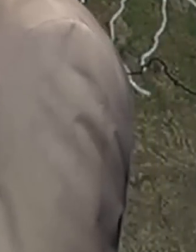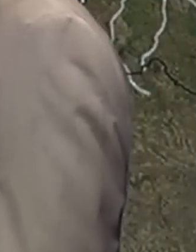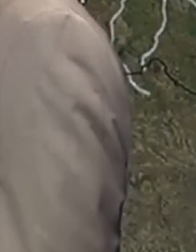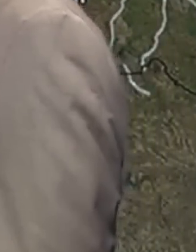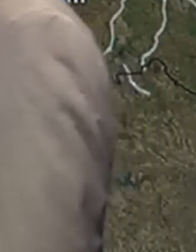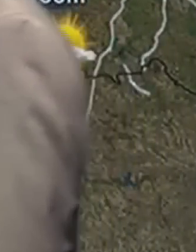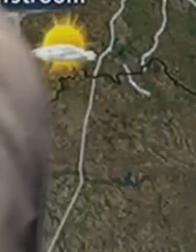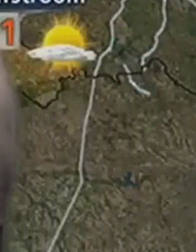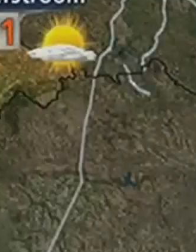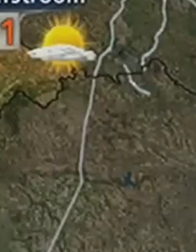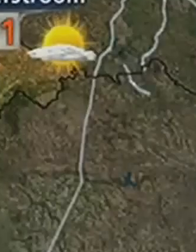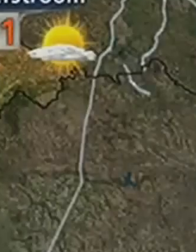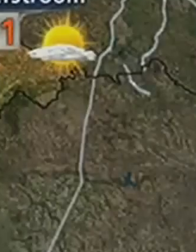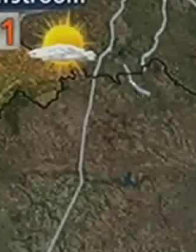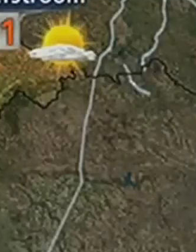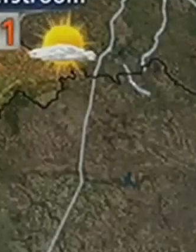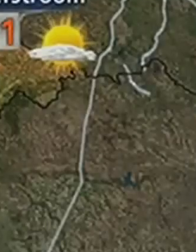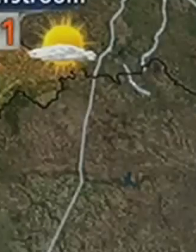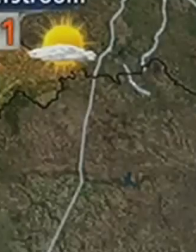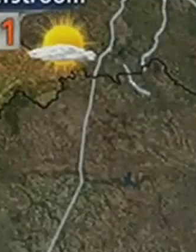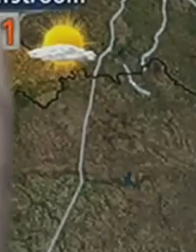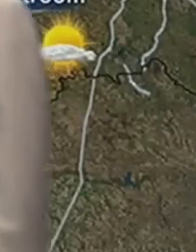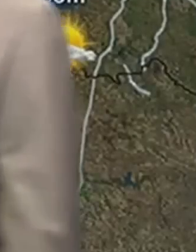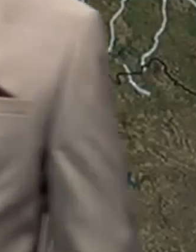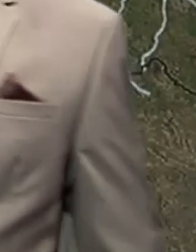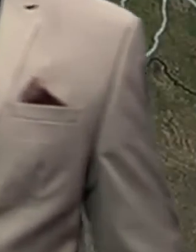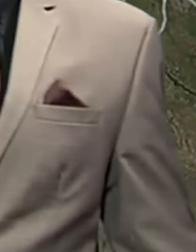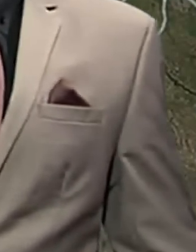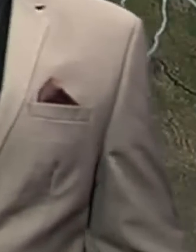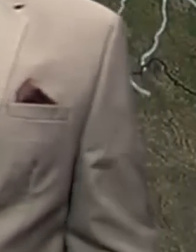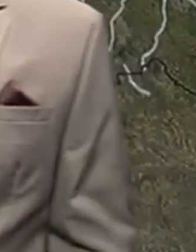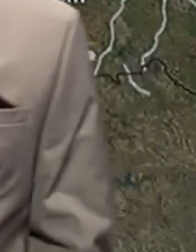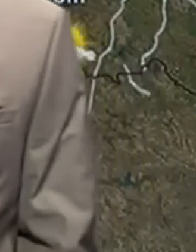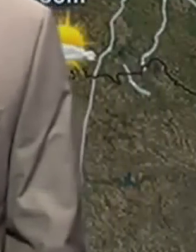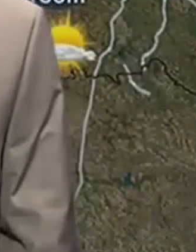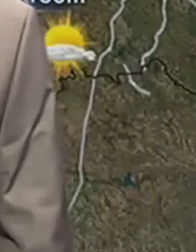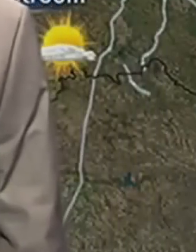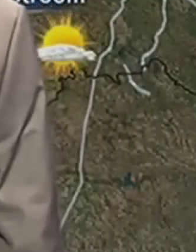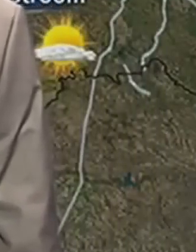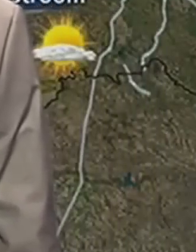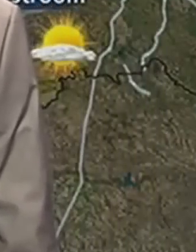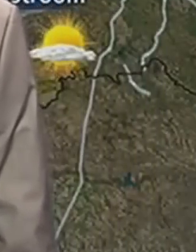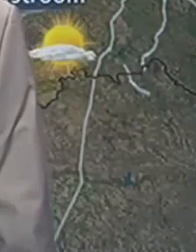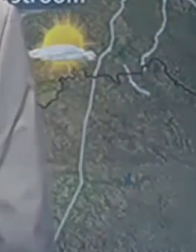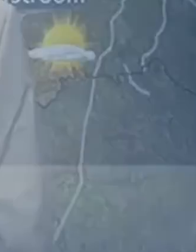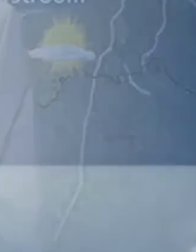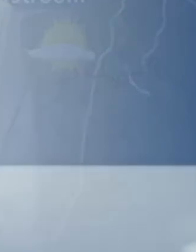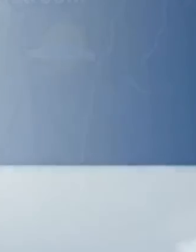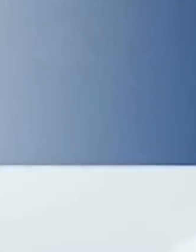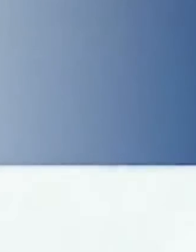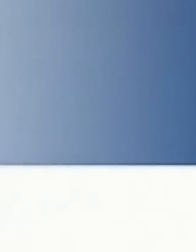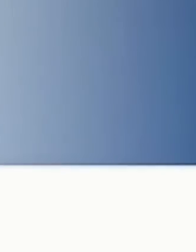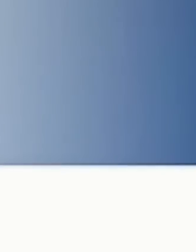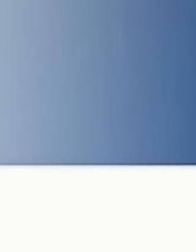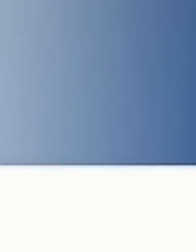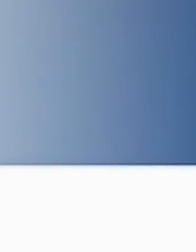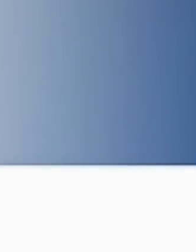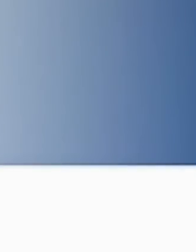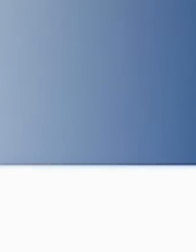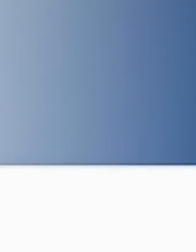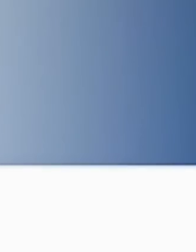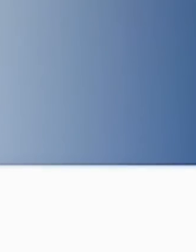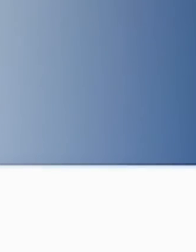la ka moswane go tsena bela ka bo Tosca 35 magešo go tšwa go nna ke re mošate.